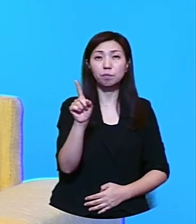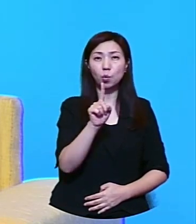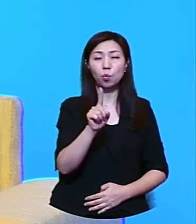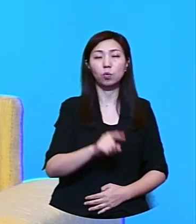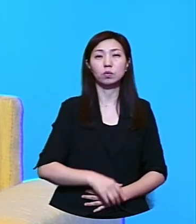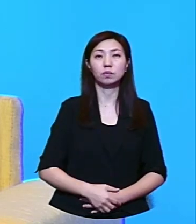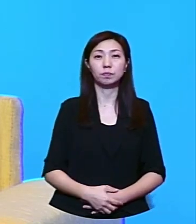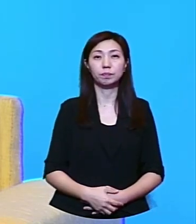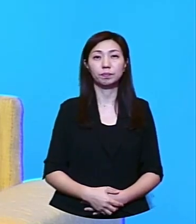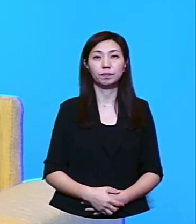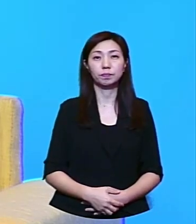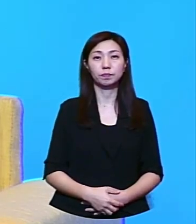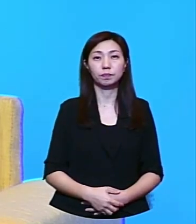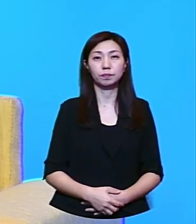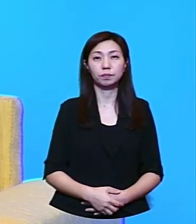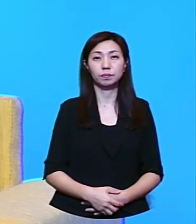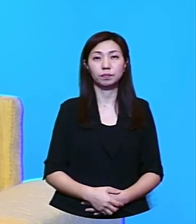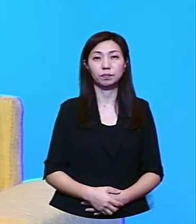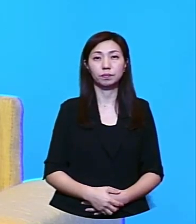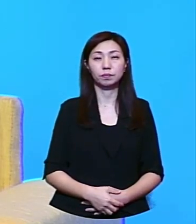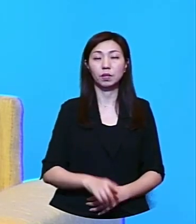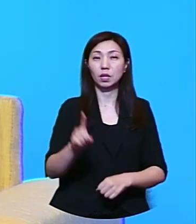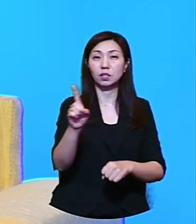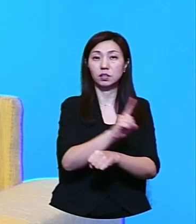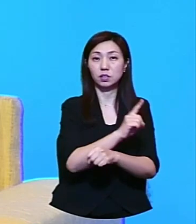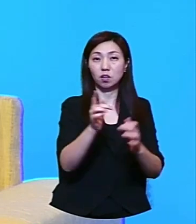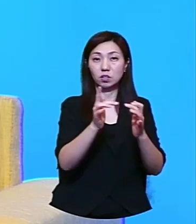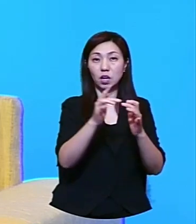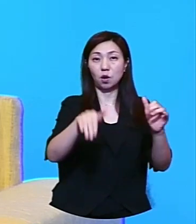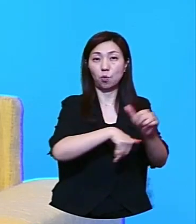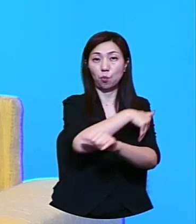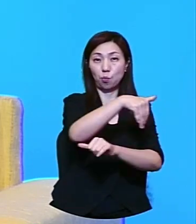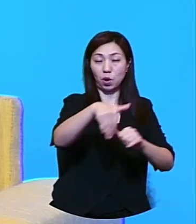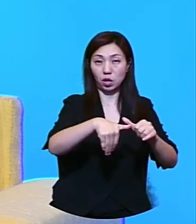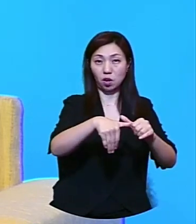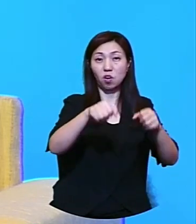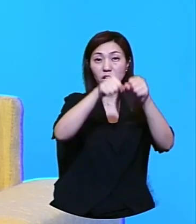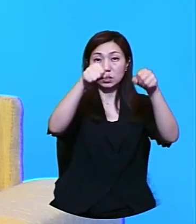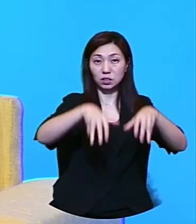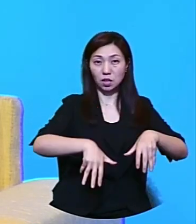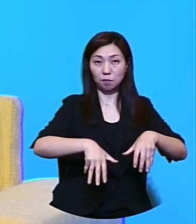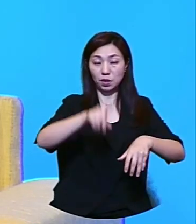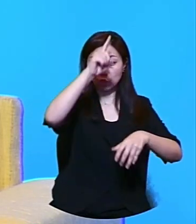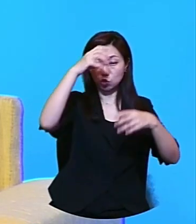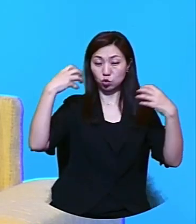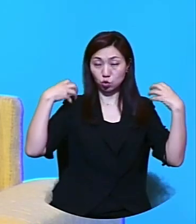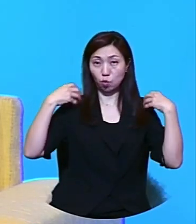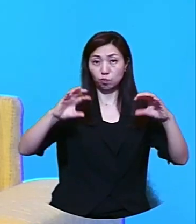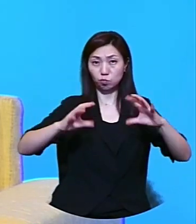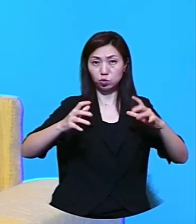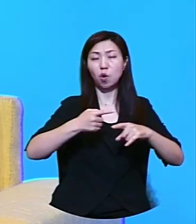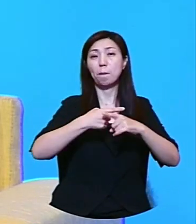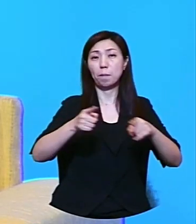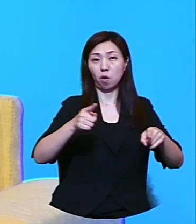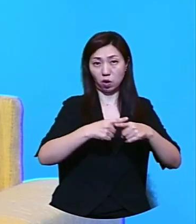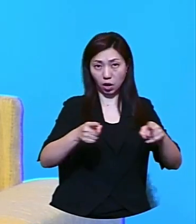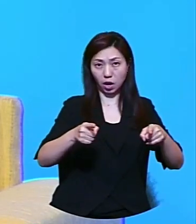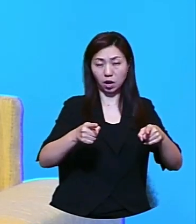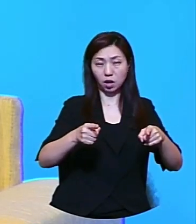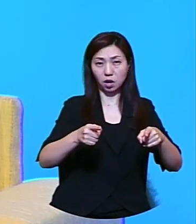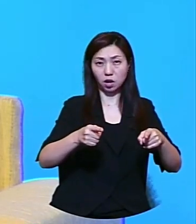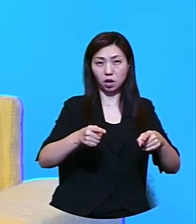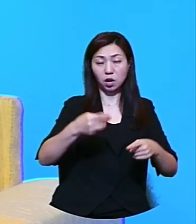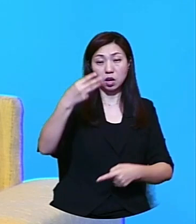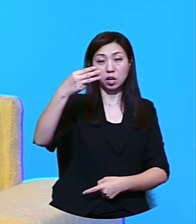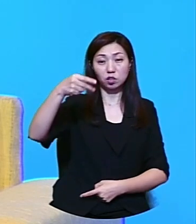DECA, Digital Ecosystem Country Assessment Toolkit, does it have a digital